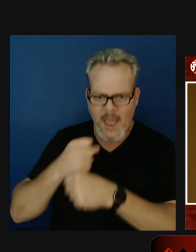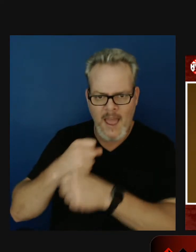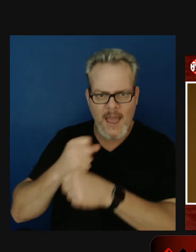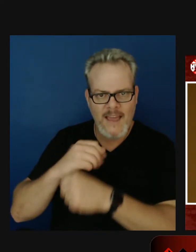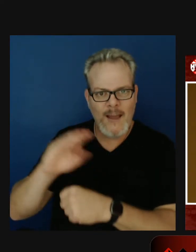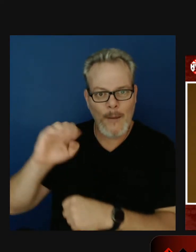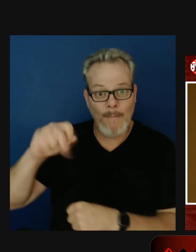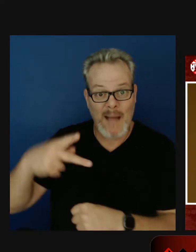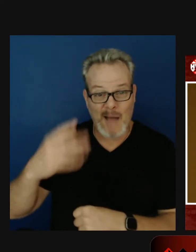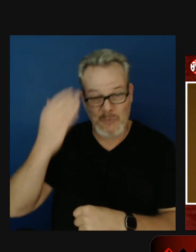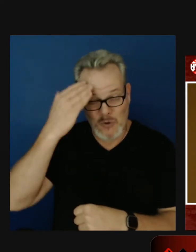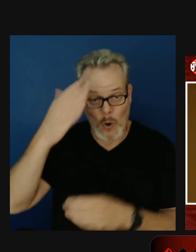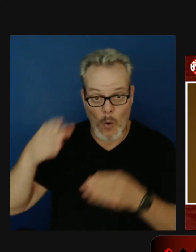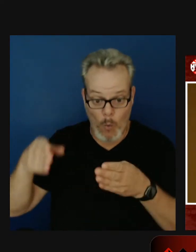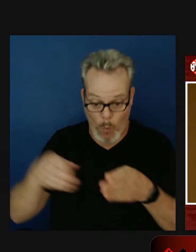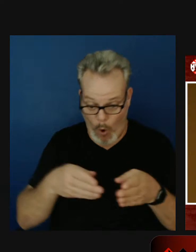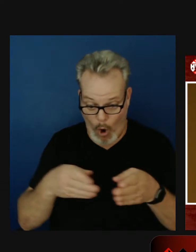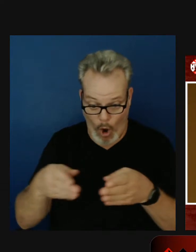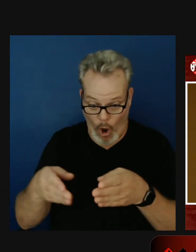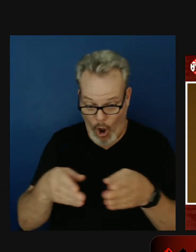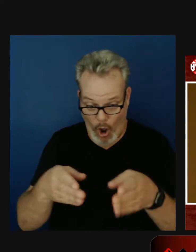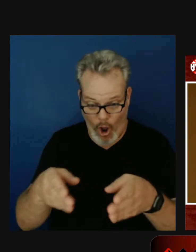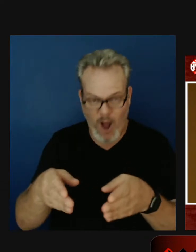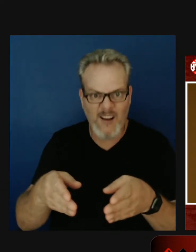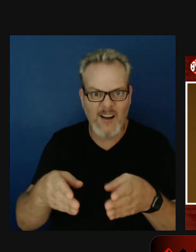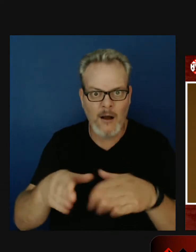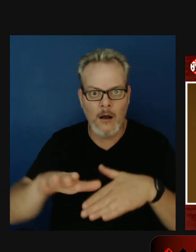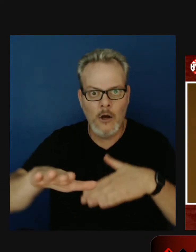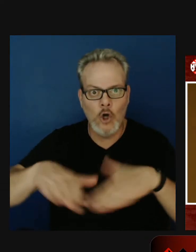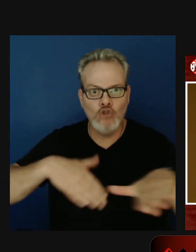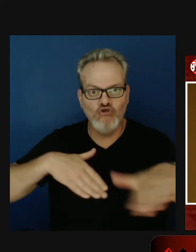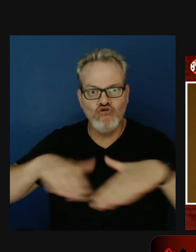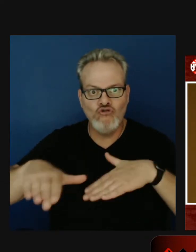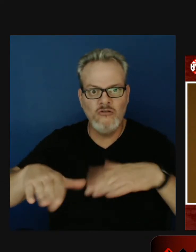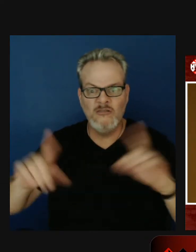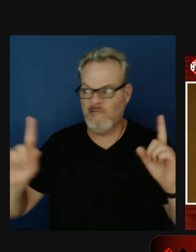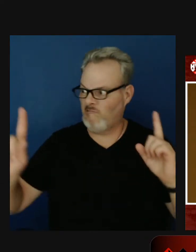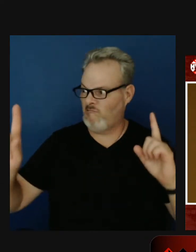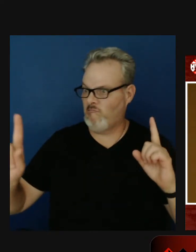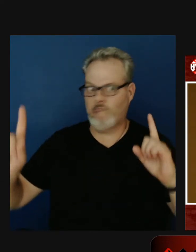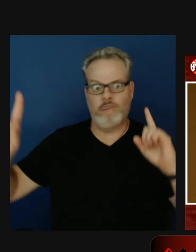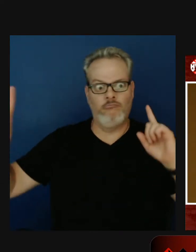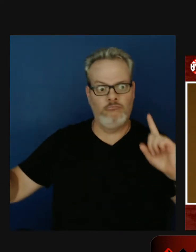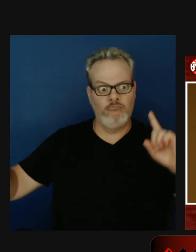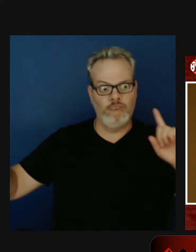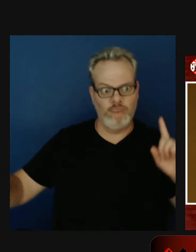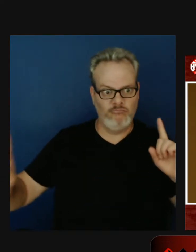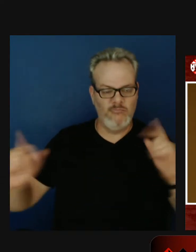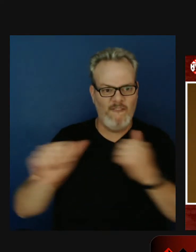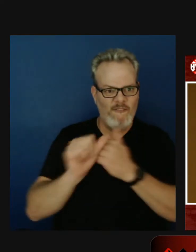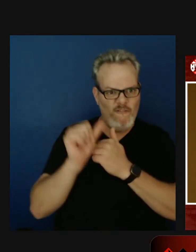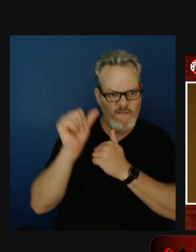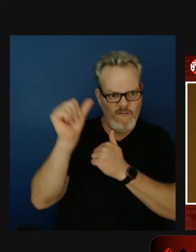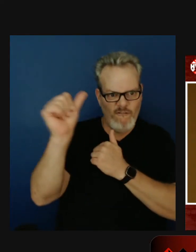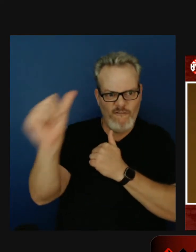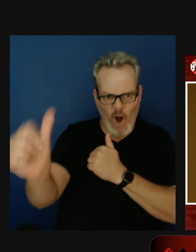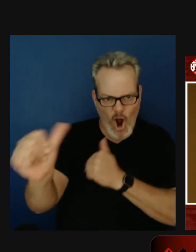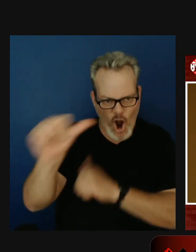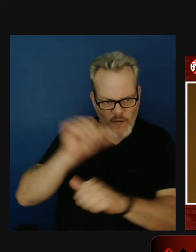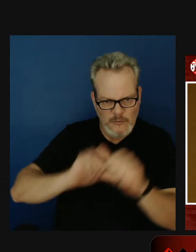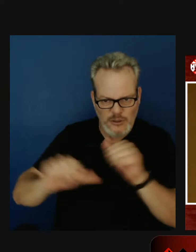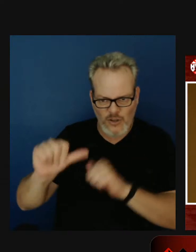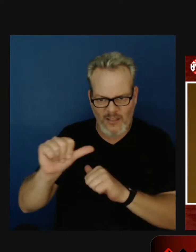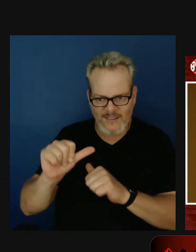walking aren't right next to each other every time. Sometimes you're kilometers or 10 kilometers apart. So it's easy to see how you might walk across here, run